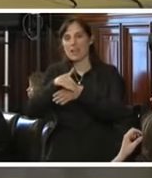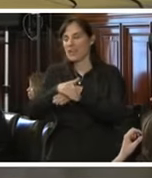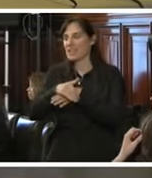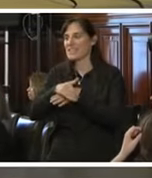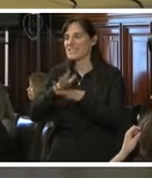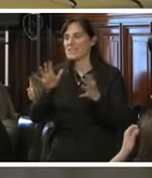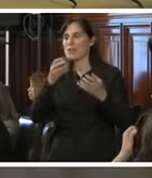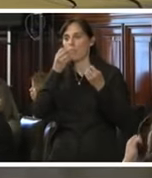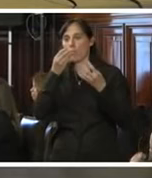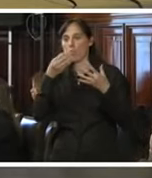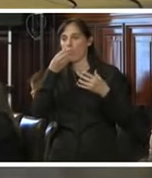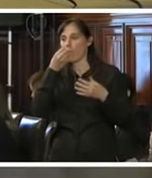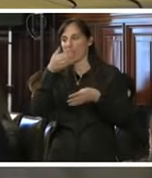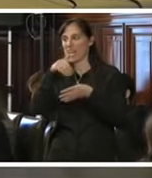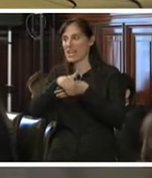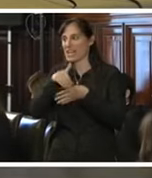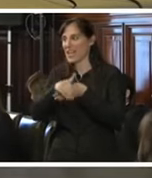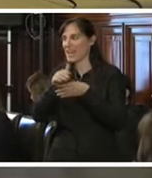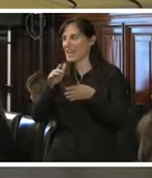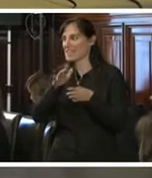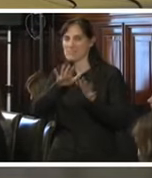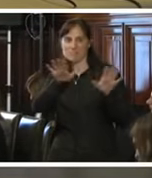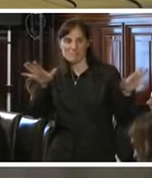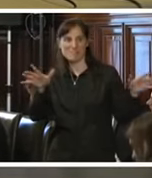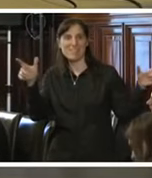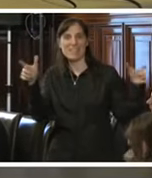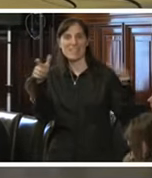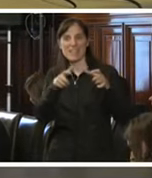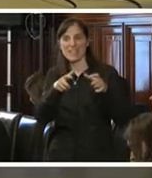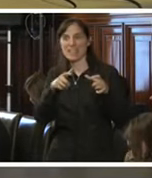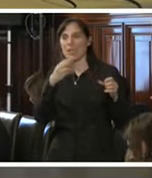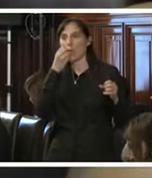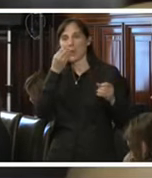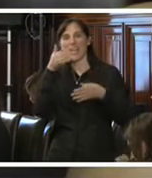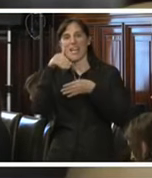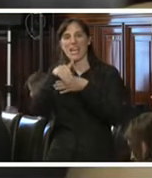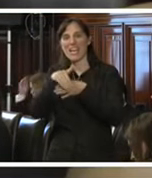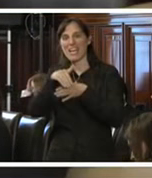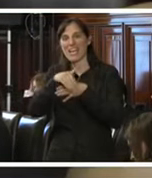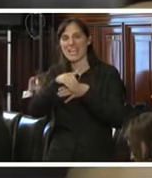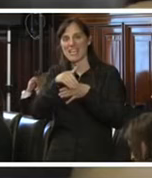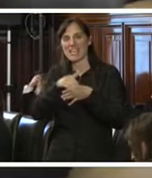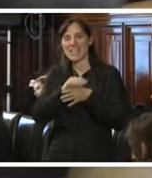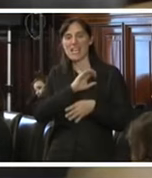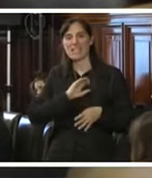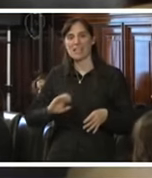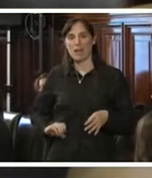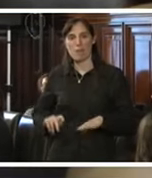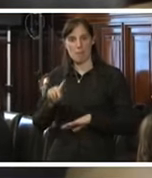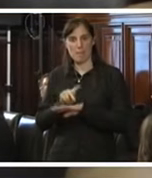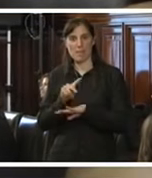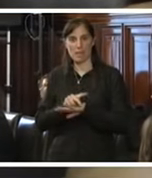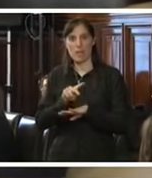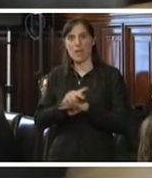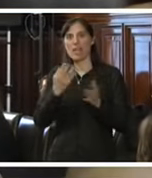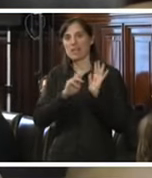Muy buenas tardes, señora comisionada, señores comisionados. Muy buenas tardes a la delegación del Estado de Paraguay. En